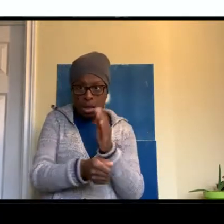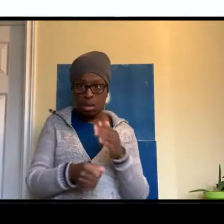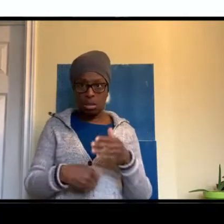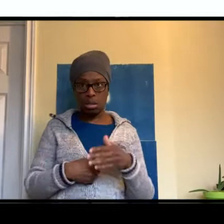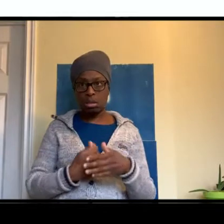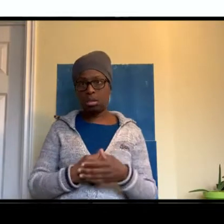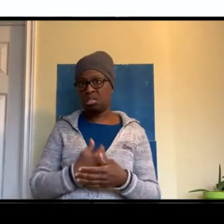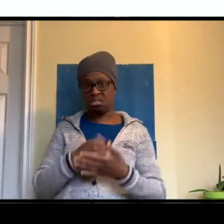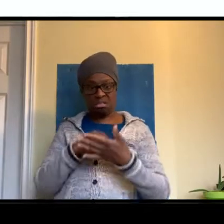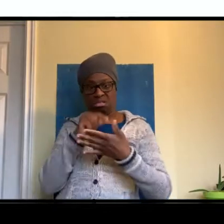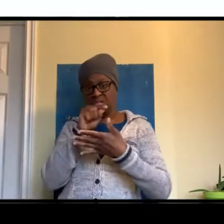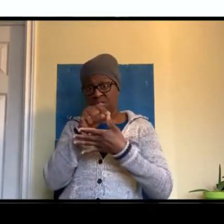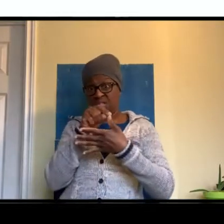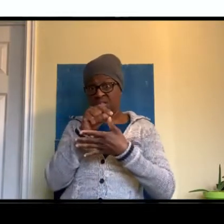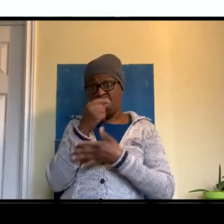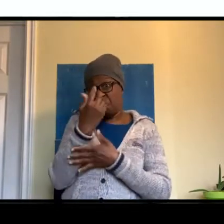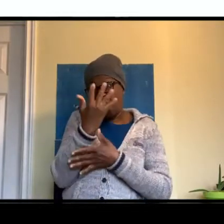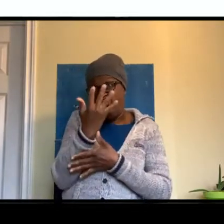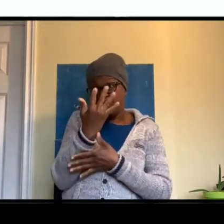score.